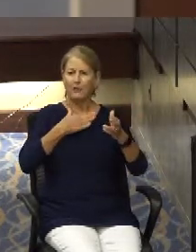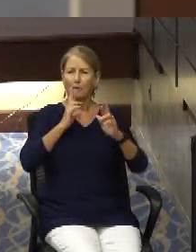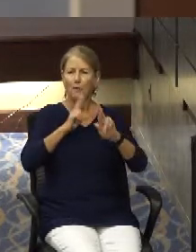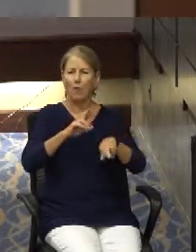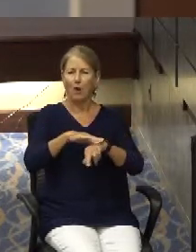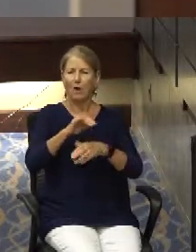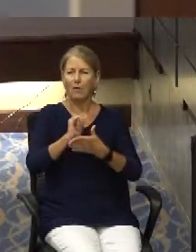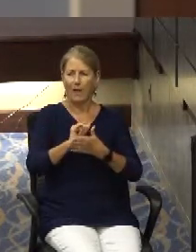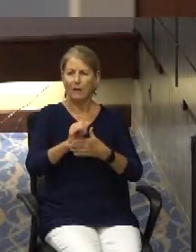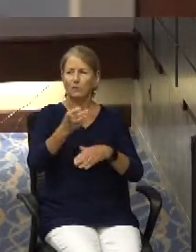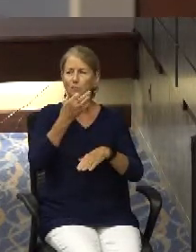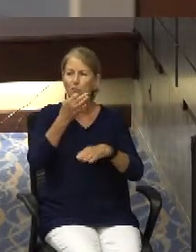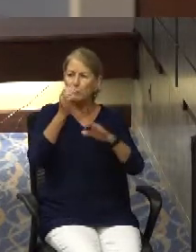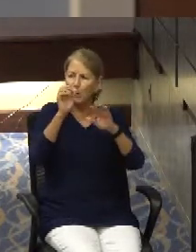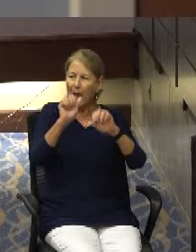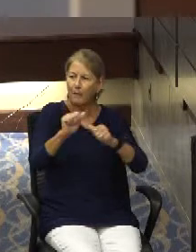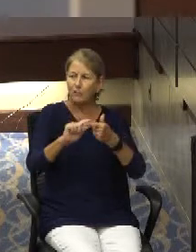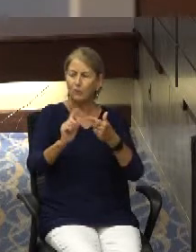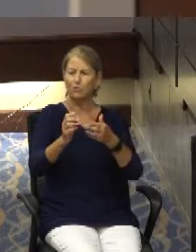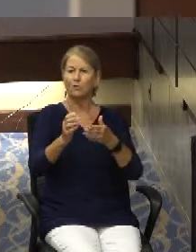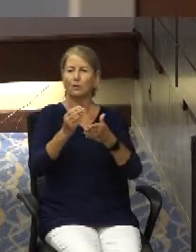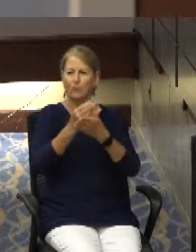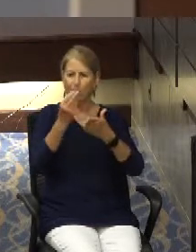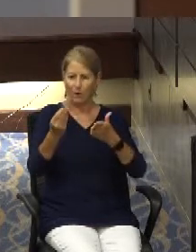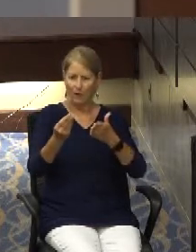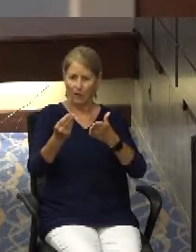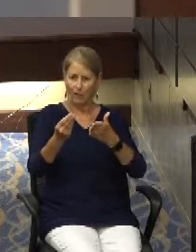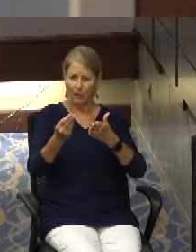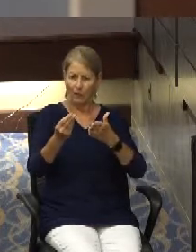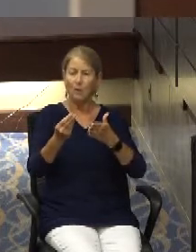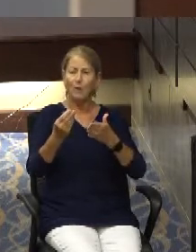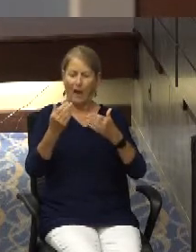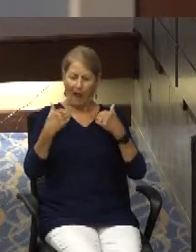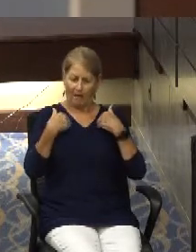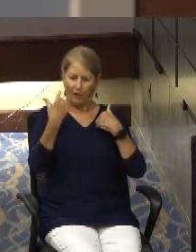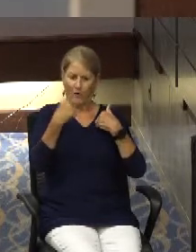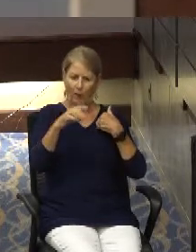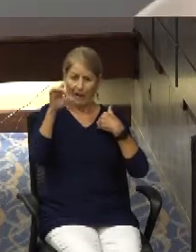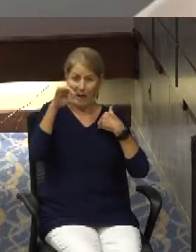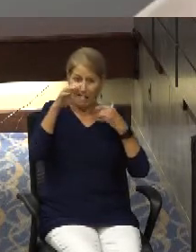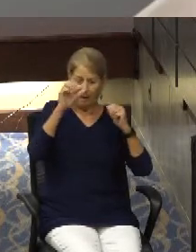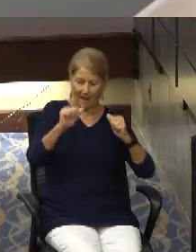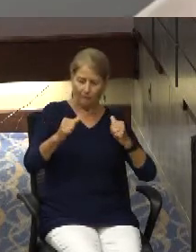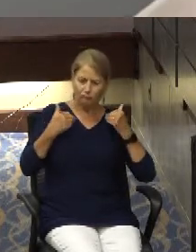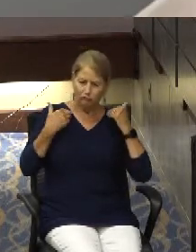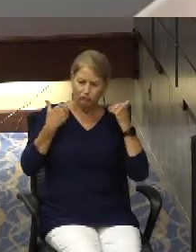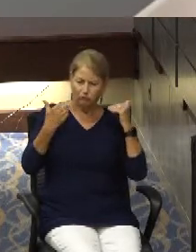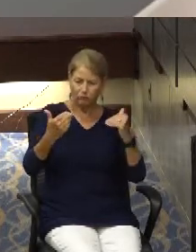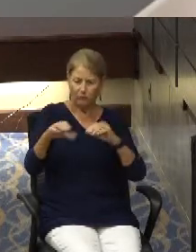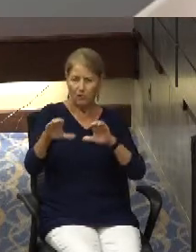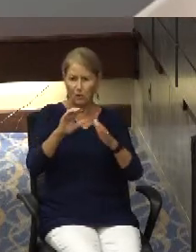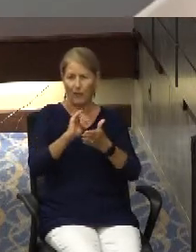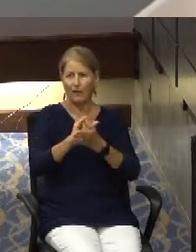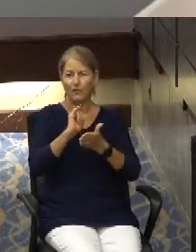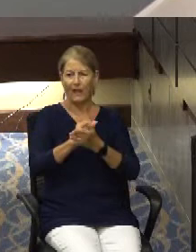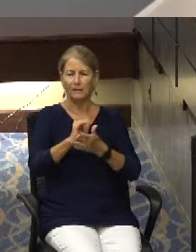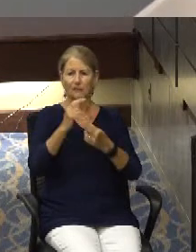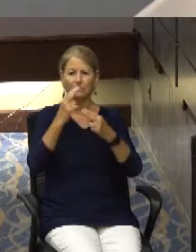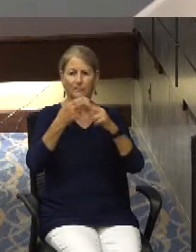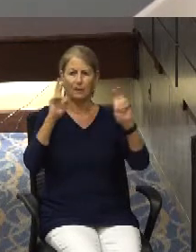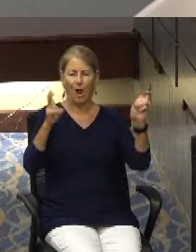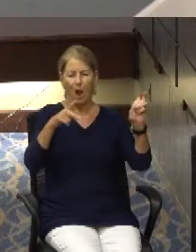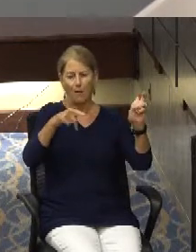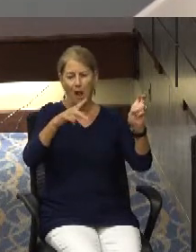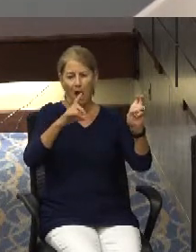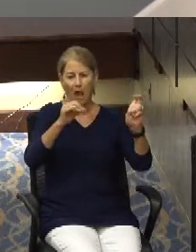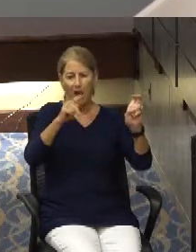soon as we're able to acquire. We've got the green light to go do it, and of course that'll be a pilot vehicle Yeah, for us sure. to see